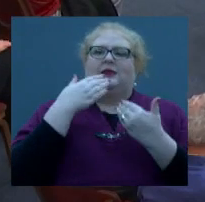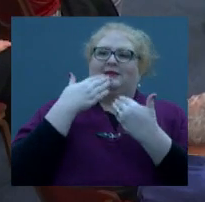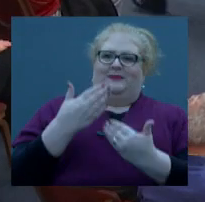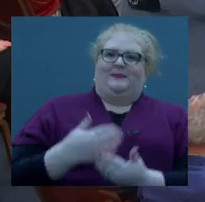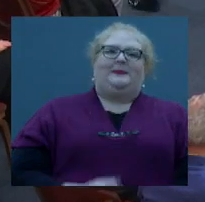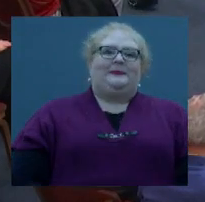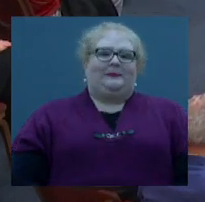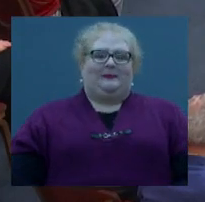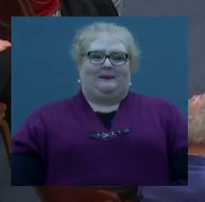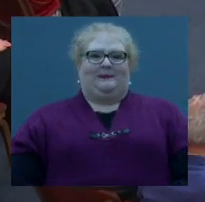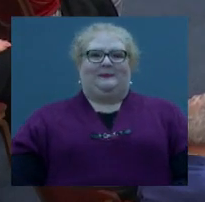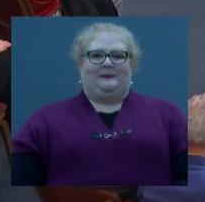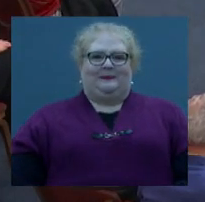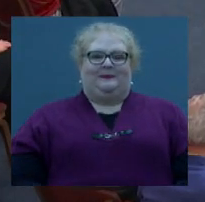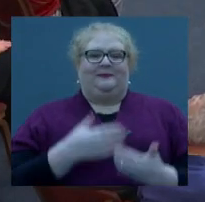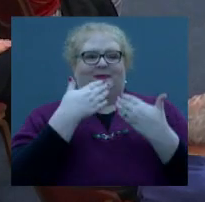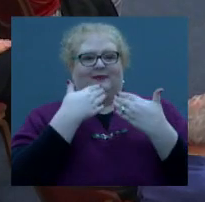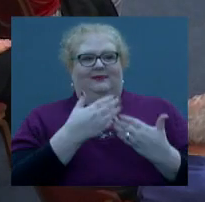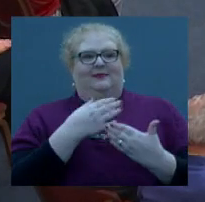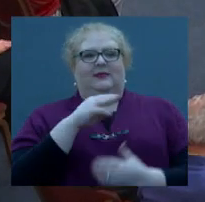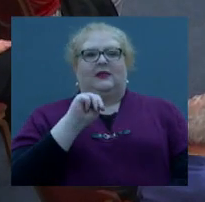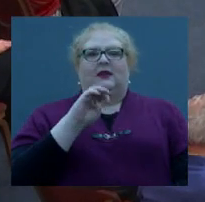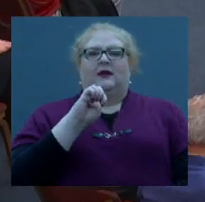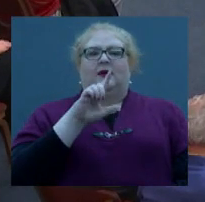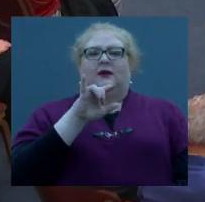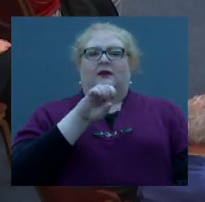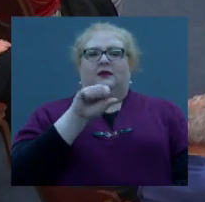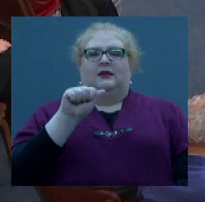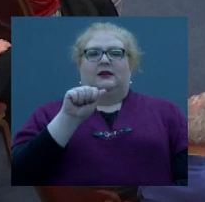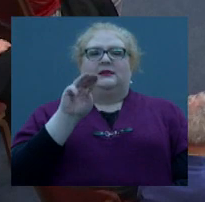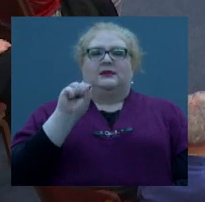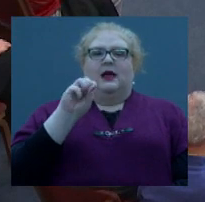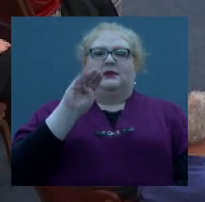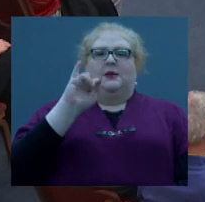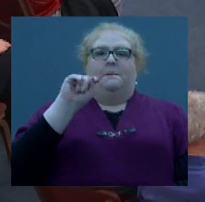you. Thank you, Melissa Smith.